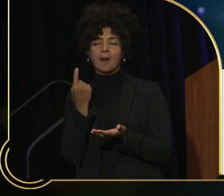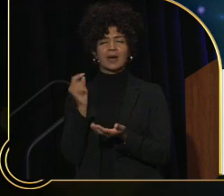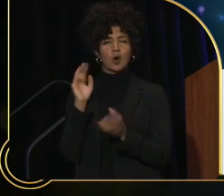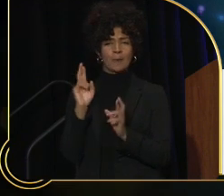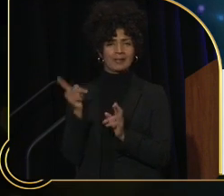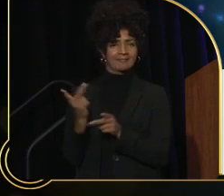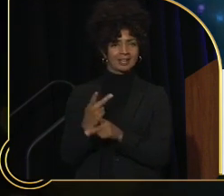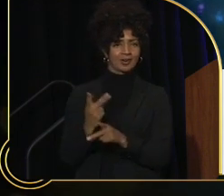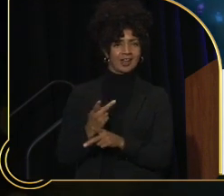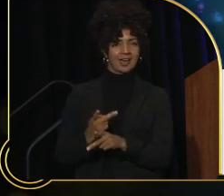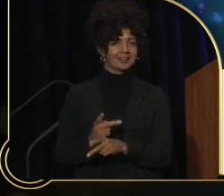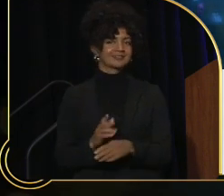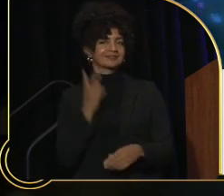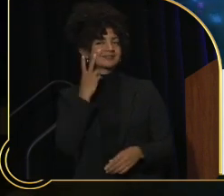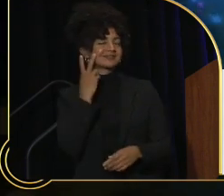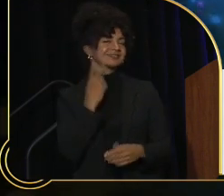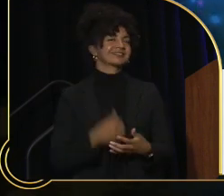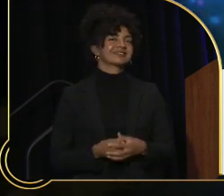it out.